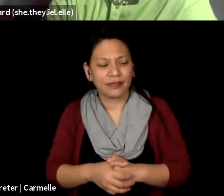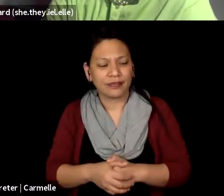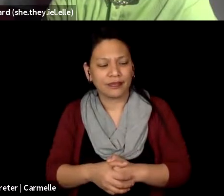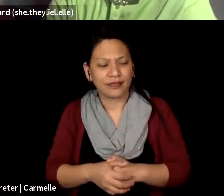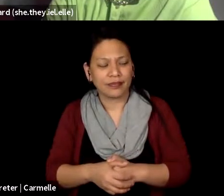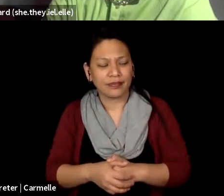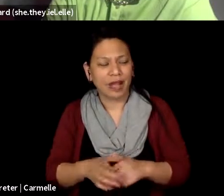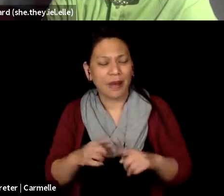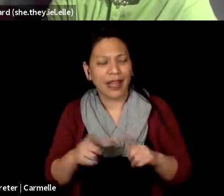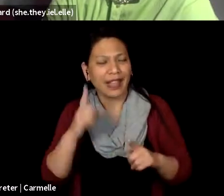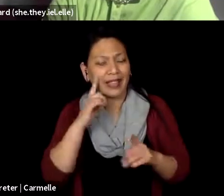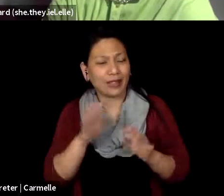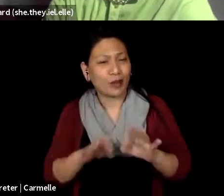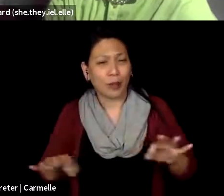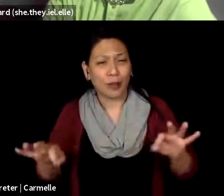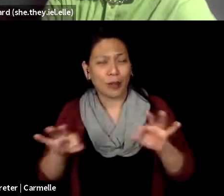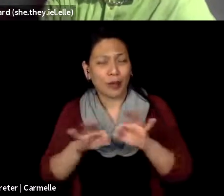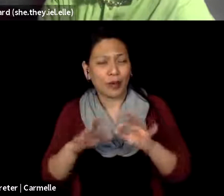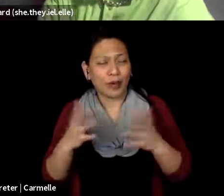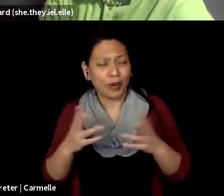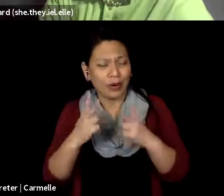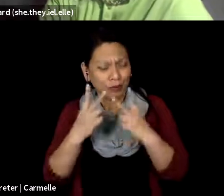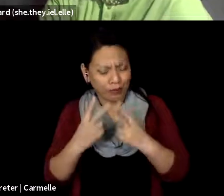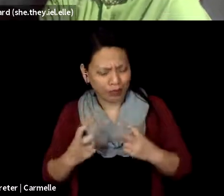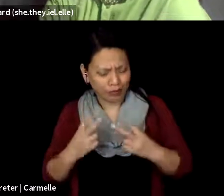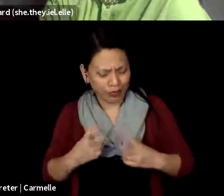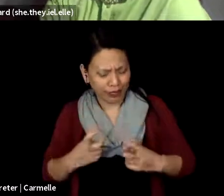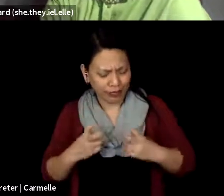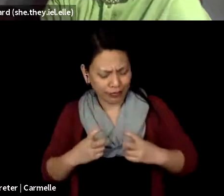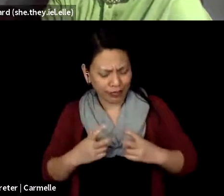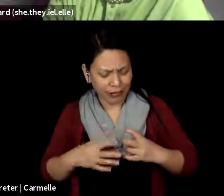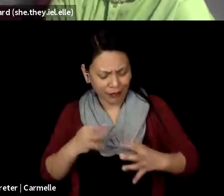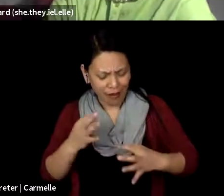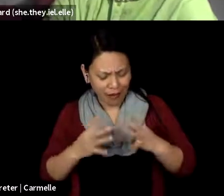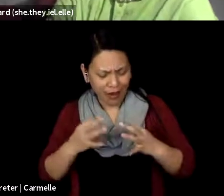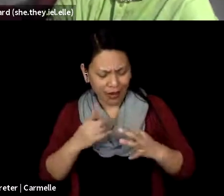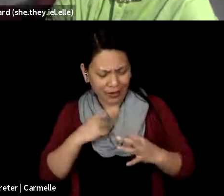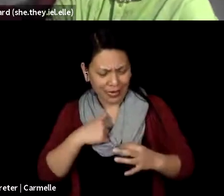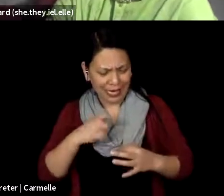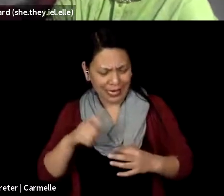tuning into yourself and asking yourself what you need.